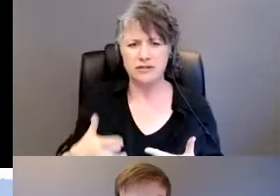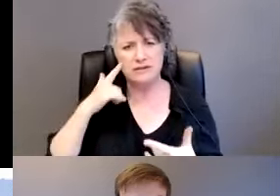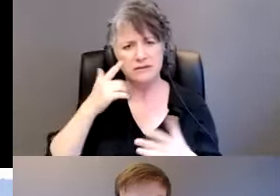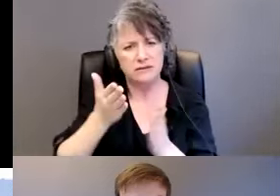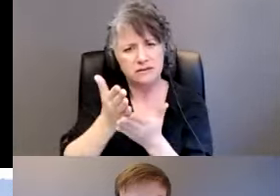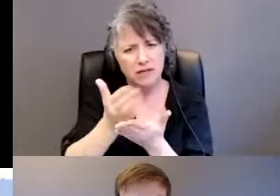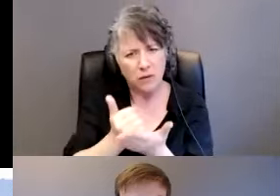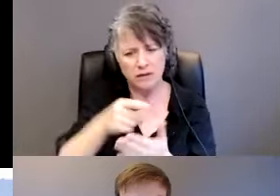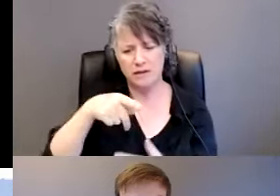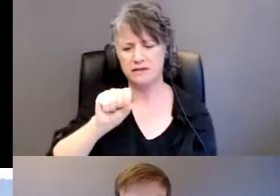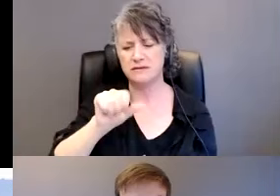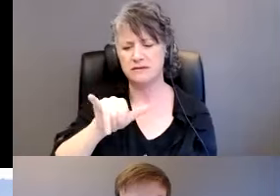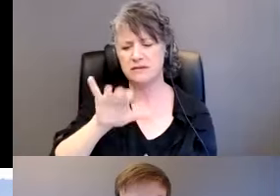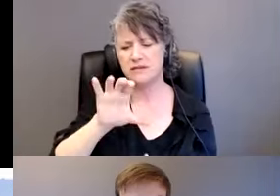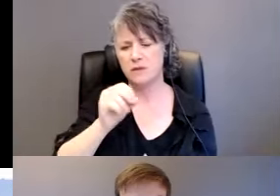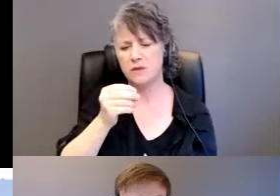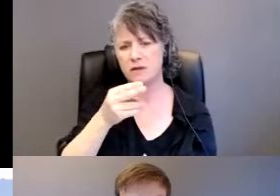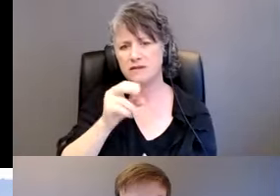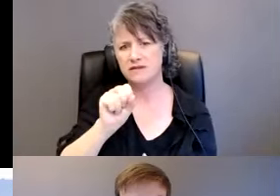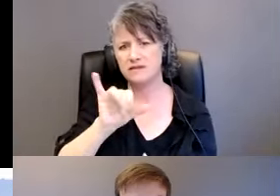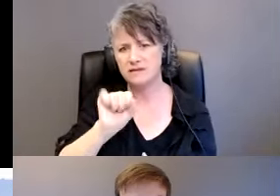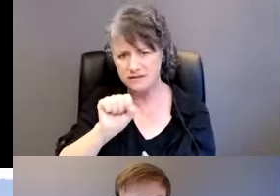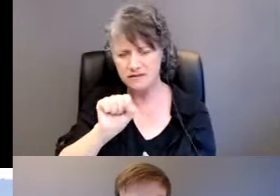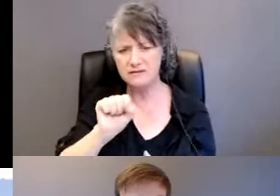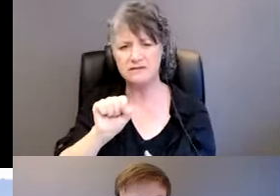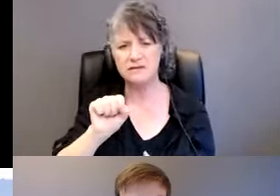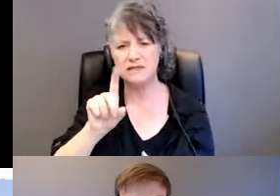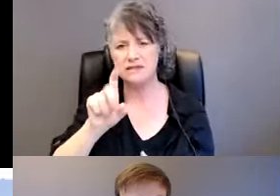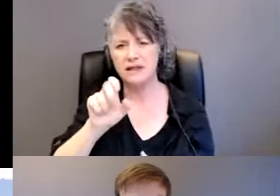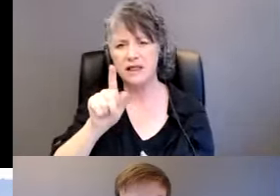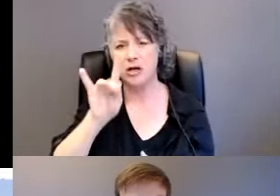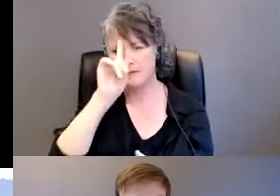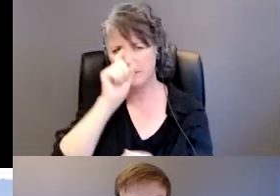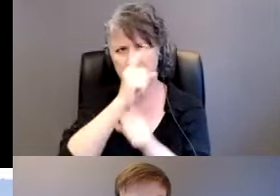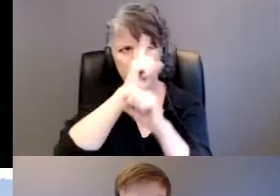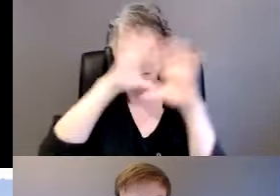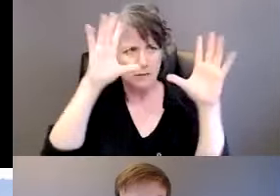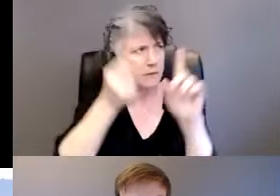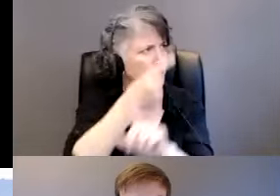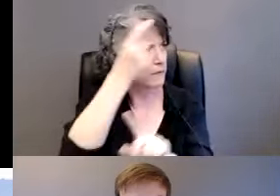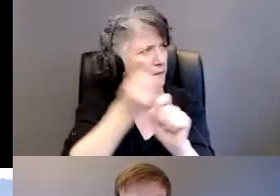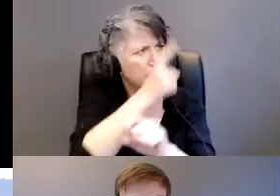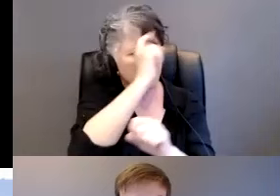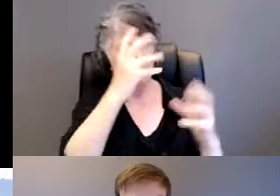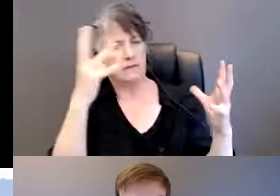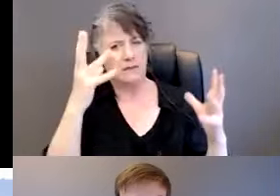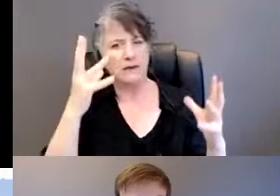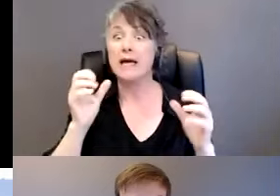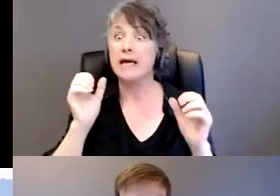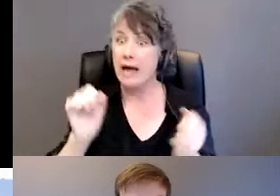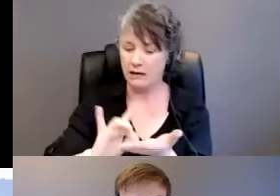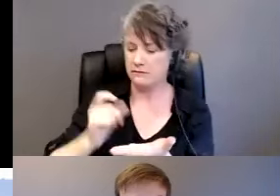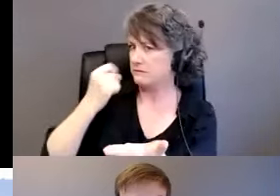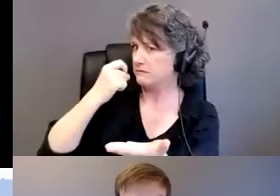important treatments that we can help with. And also sometimes I get, as a psychiatrist, and I think all physicians